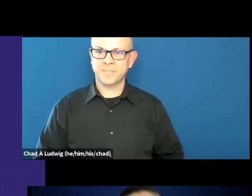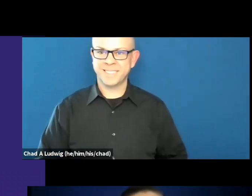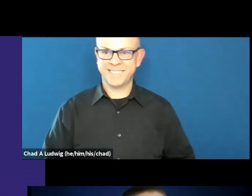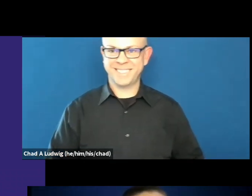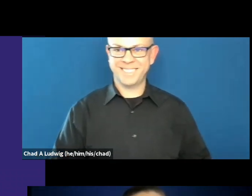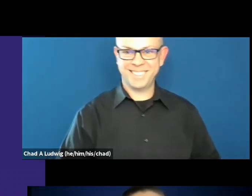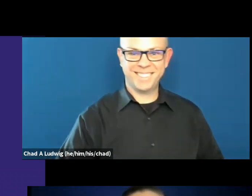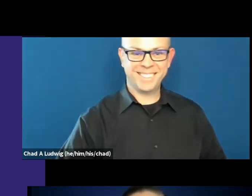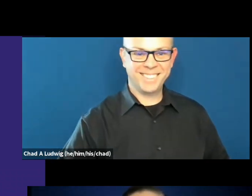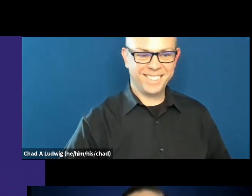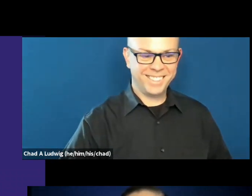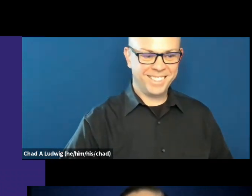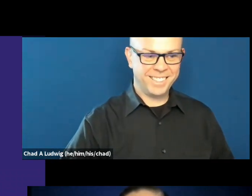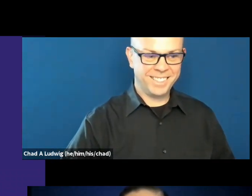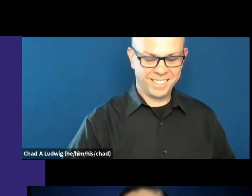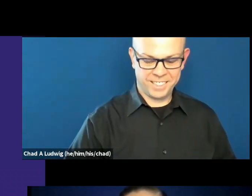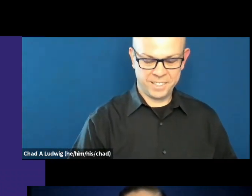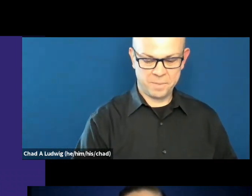sleeve shirt.